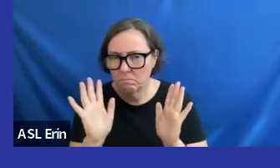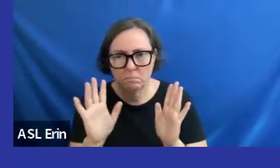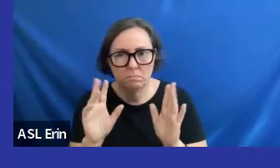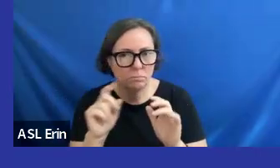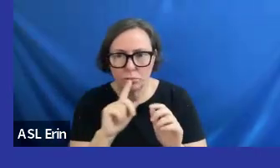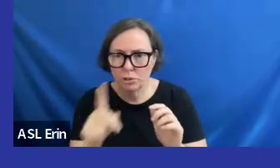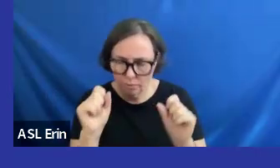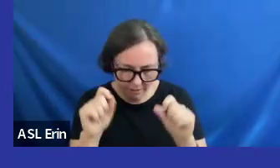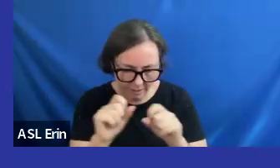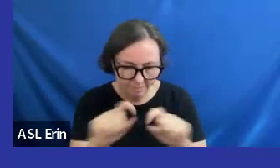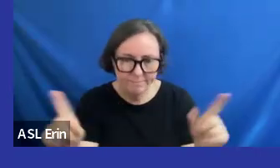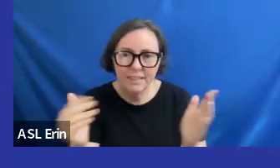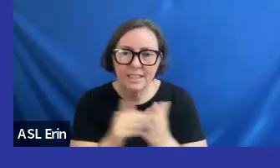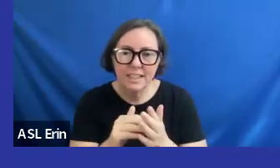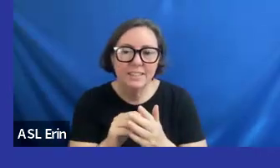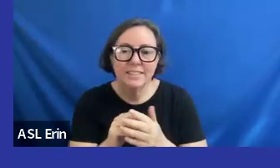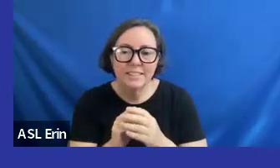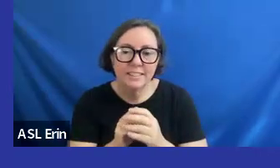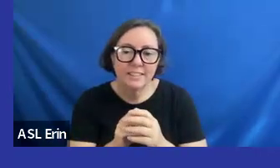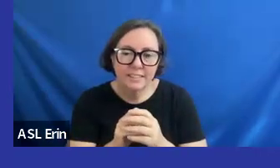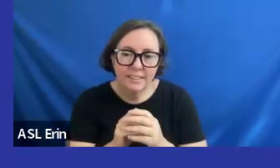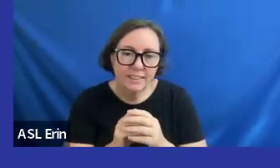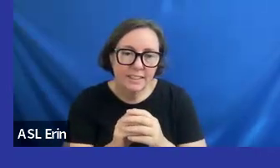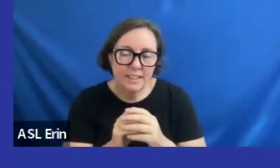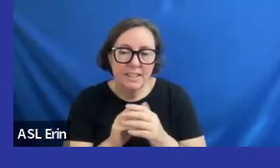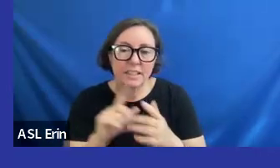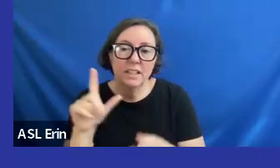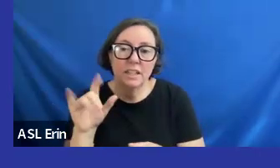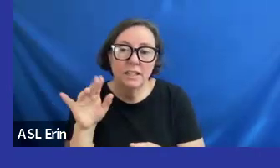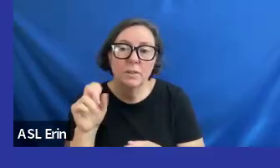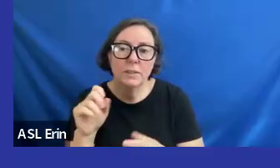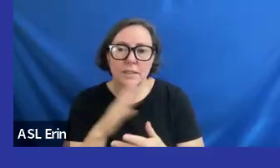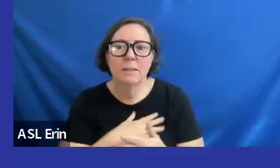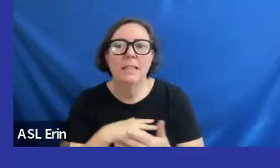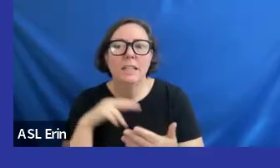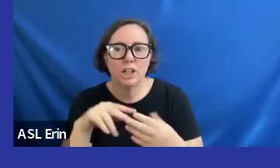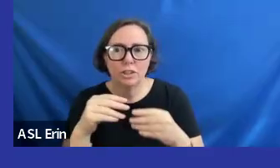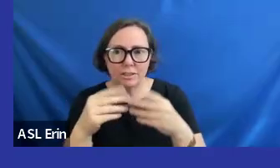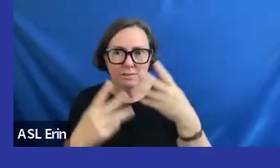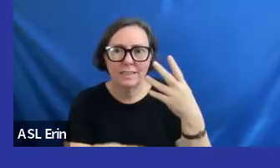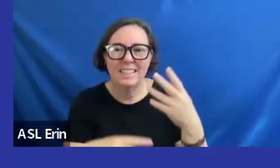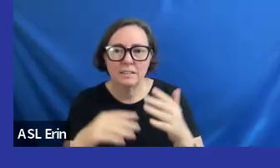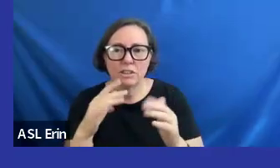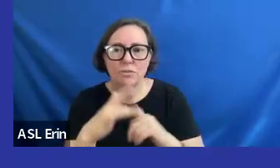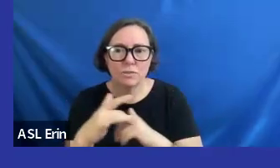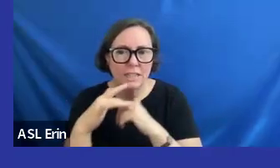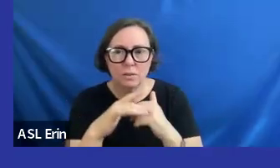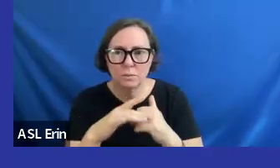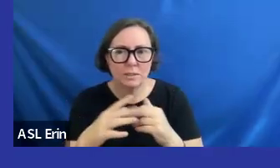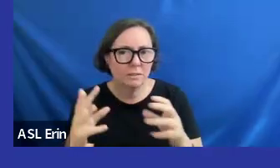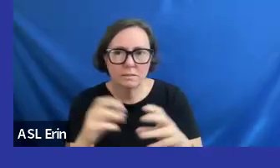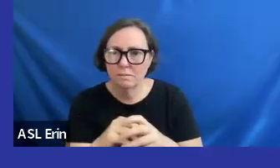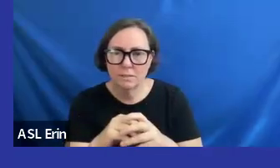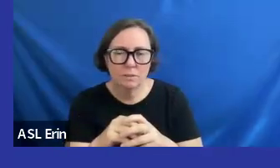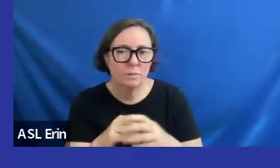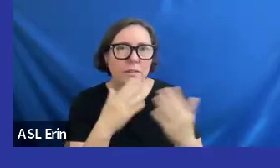Yeah, let's do it. Yeah. So we please refer to the resources that that we included in the